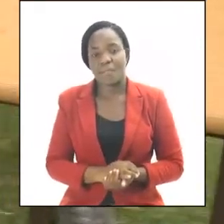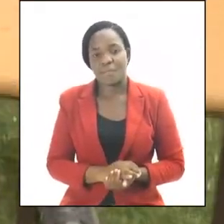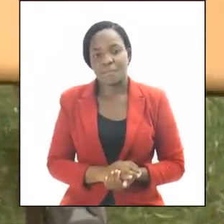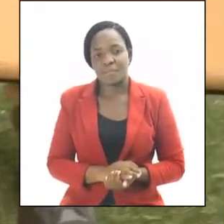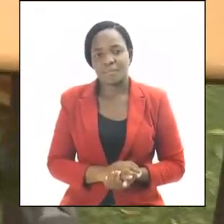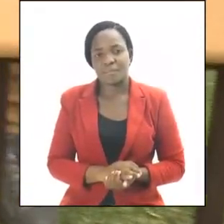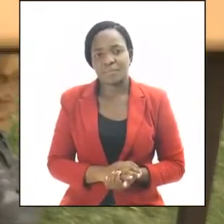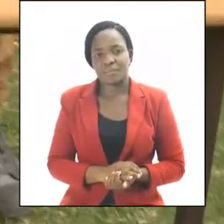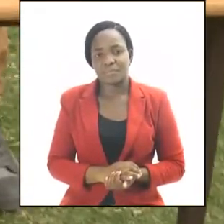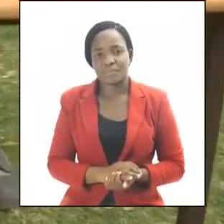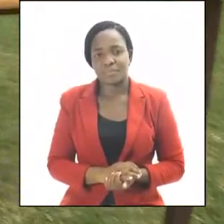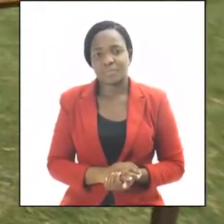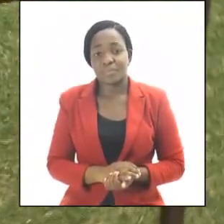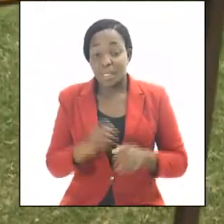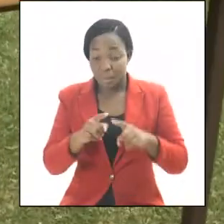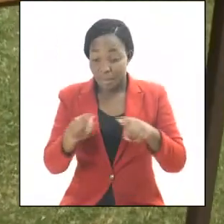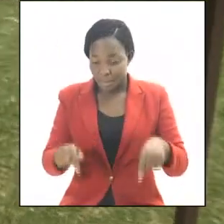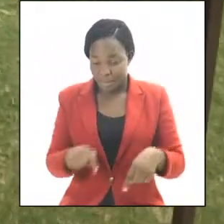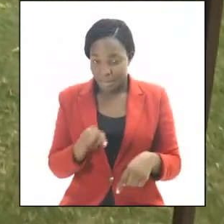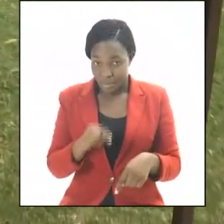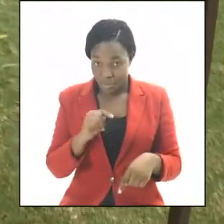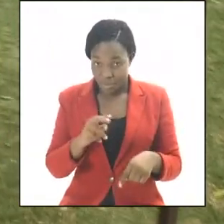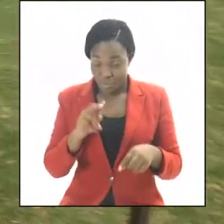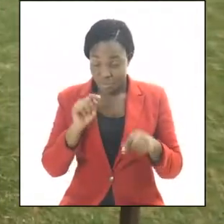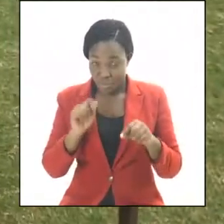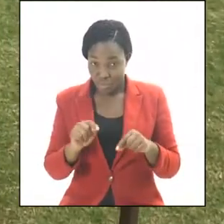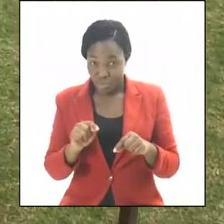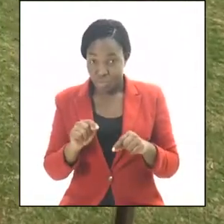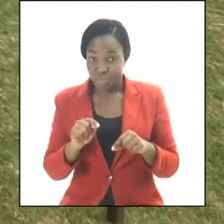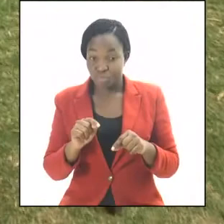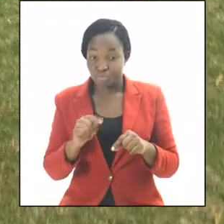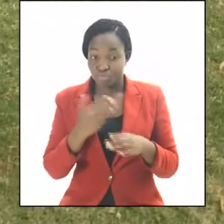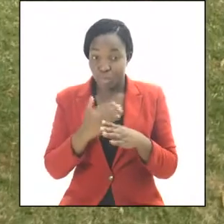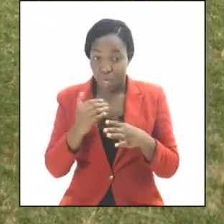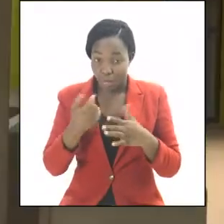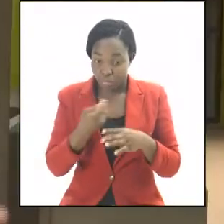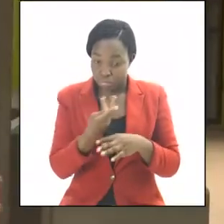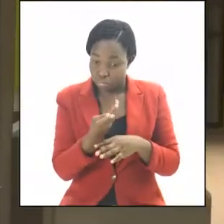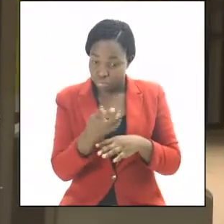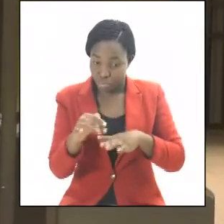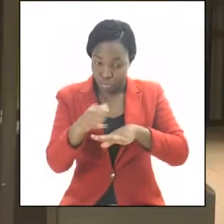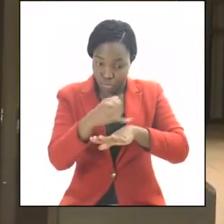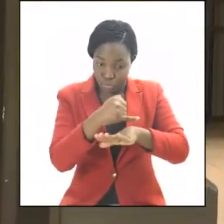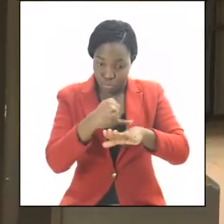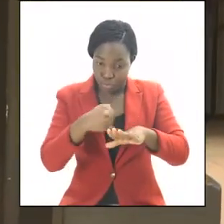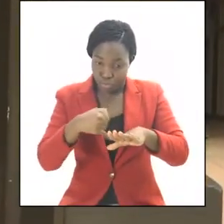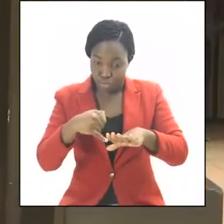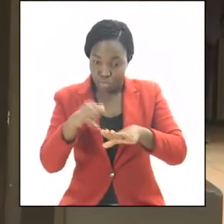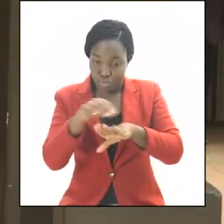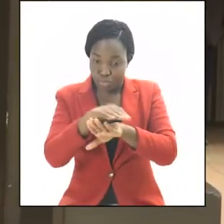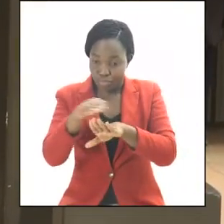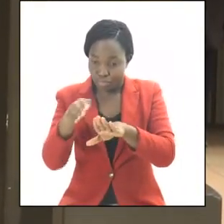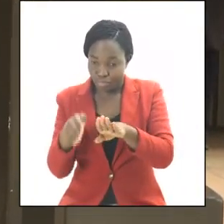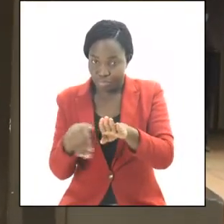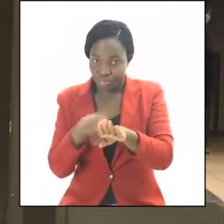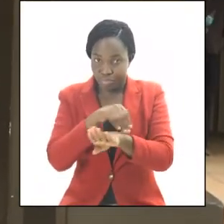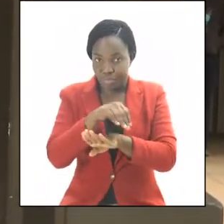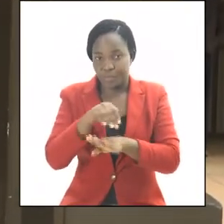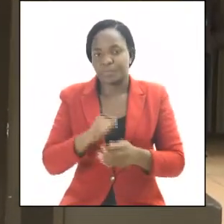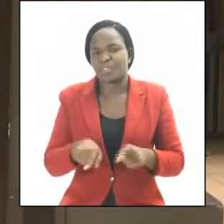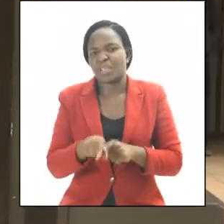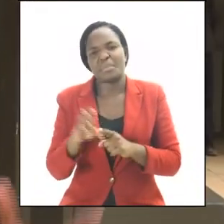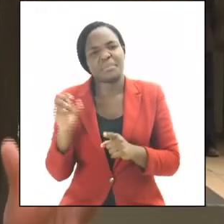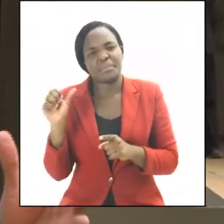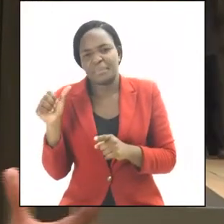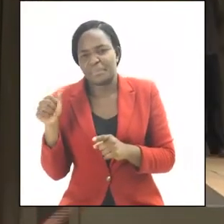is a trapezium, and today we'll work out how to calculate its area and perimeter like we did with all the